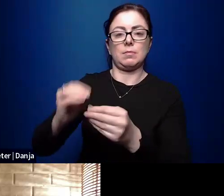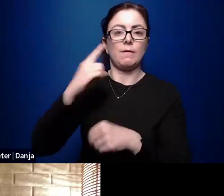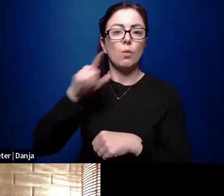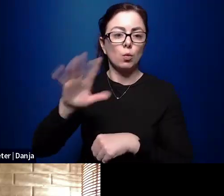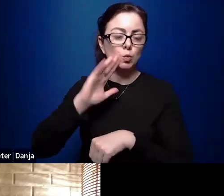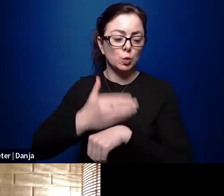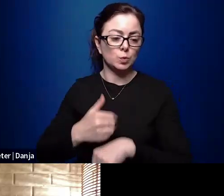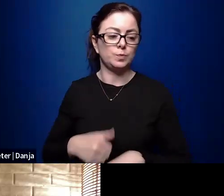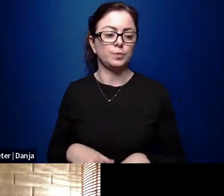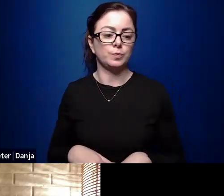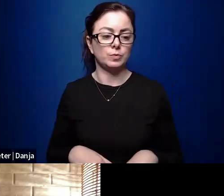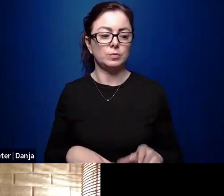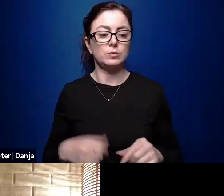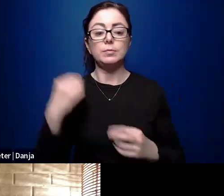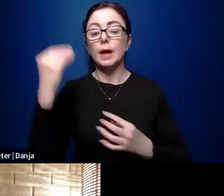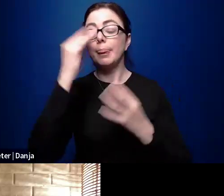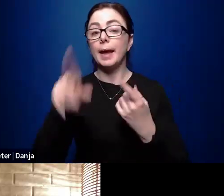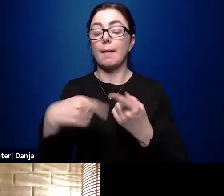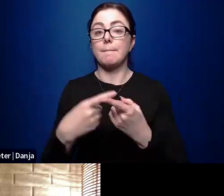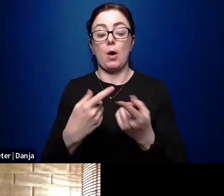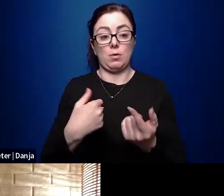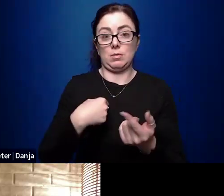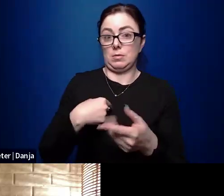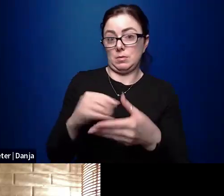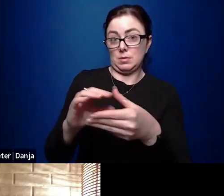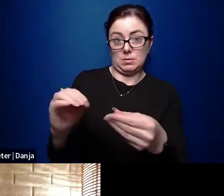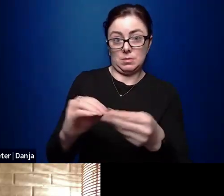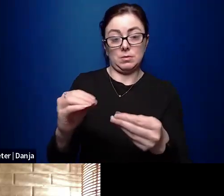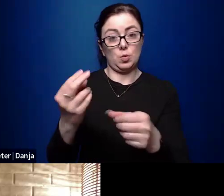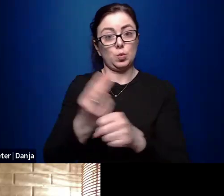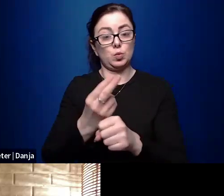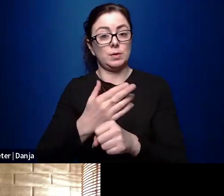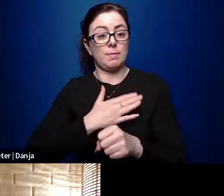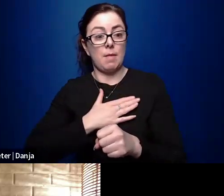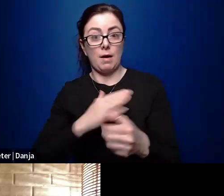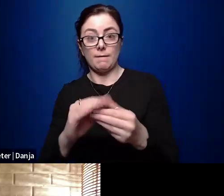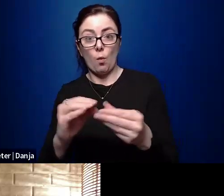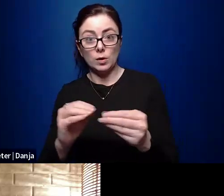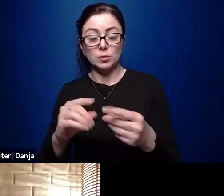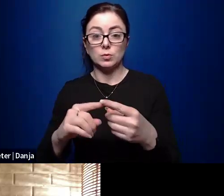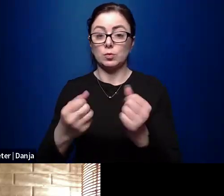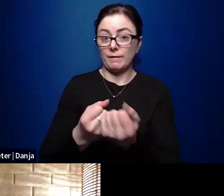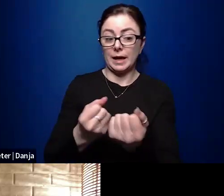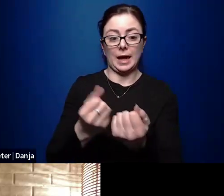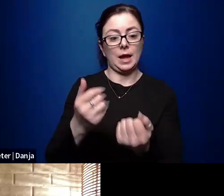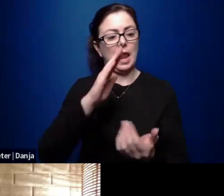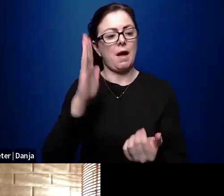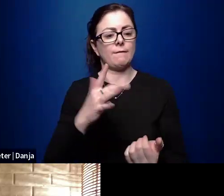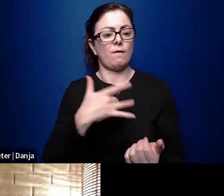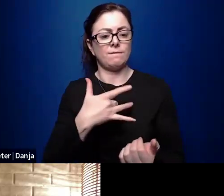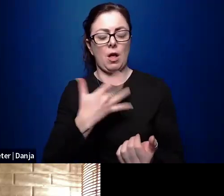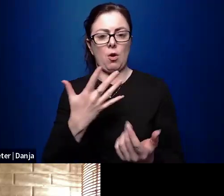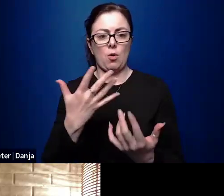Thinking about using my voice never felt powerful or meaningful. I was battling against the